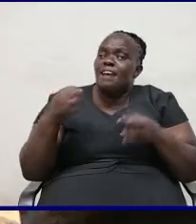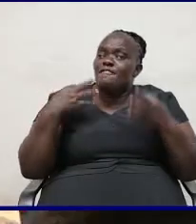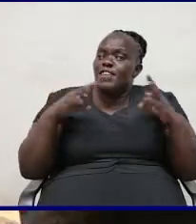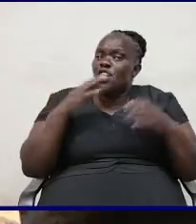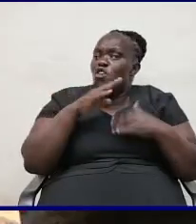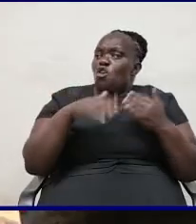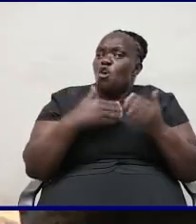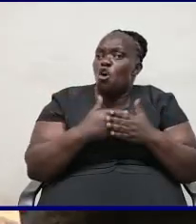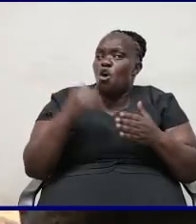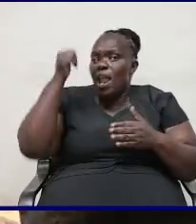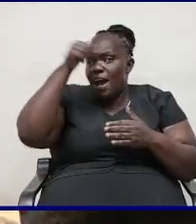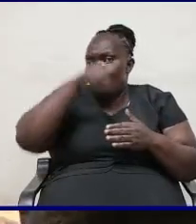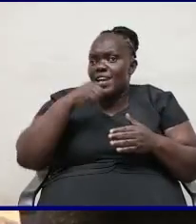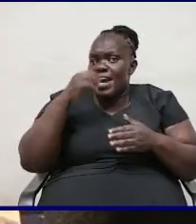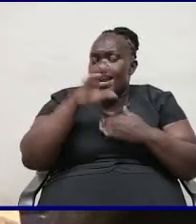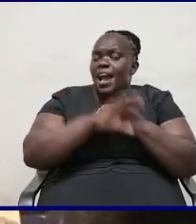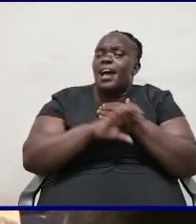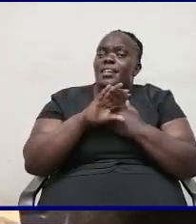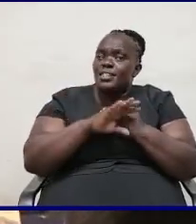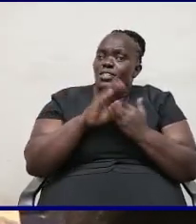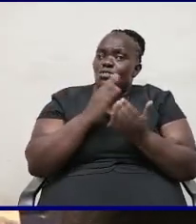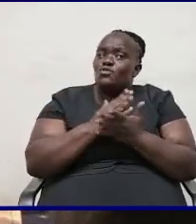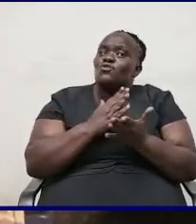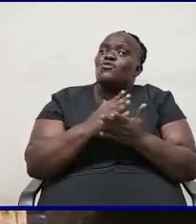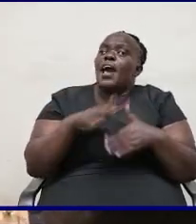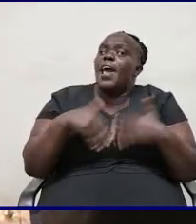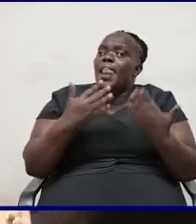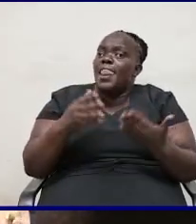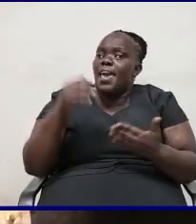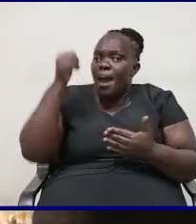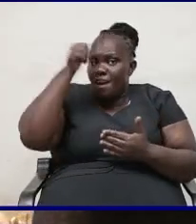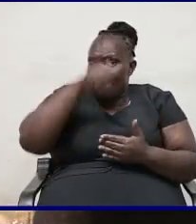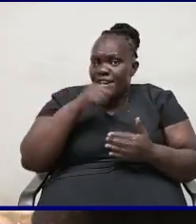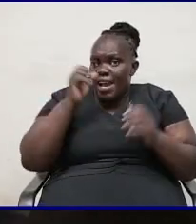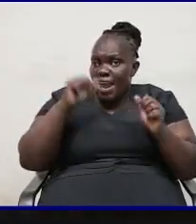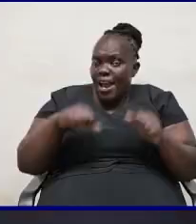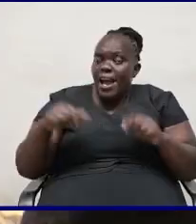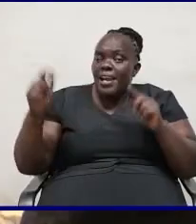all the African countries. That's not Africa yote.